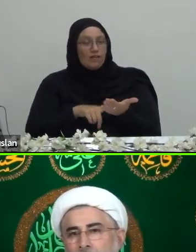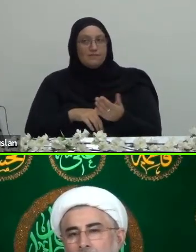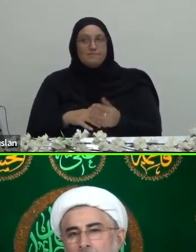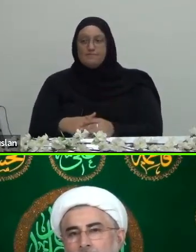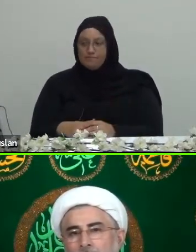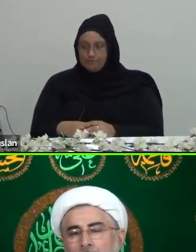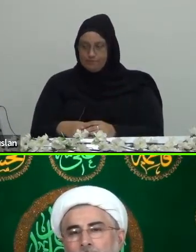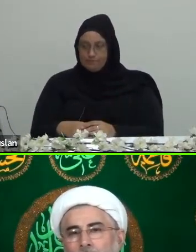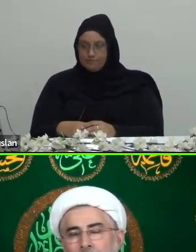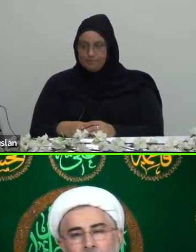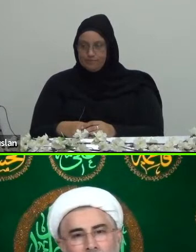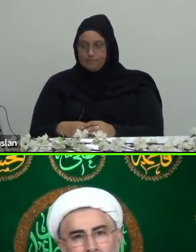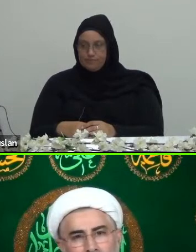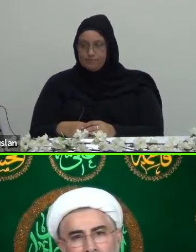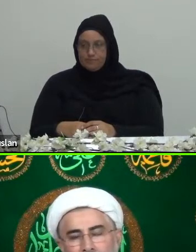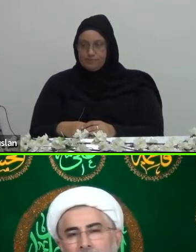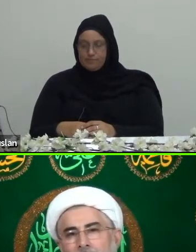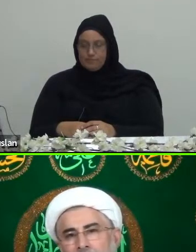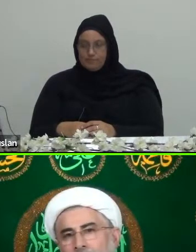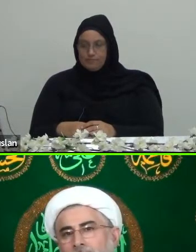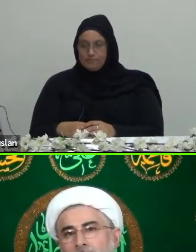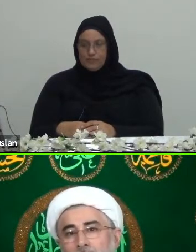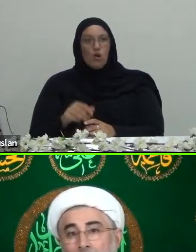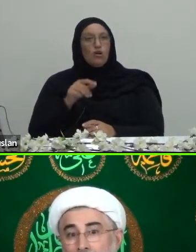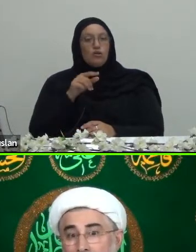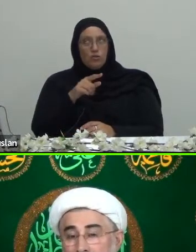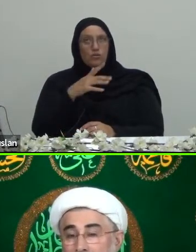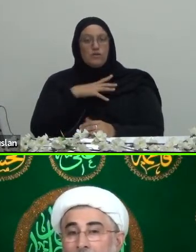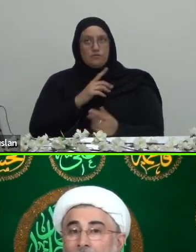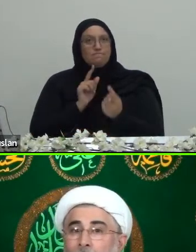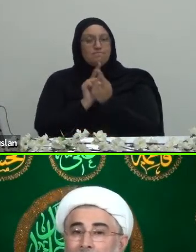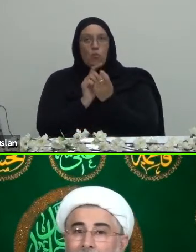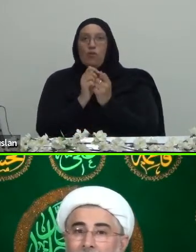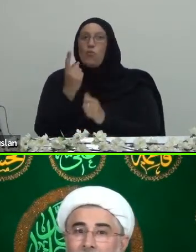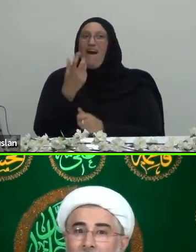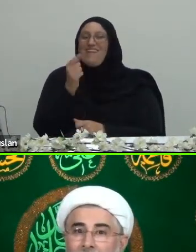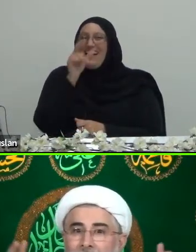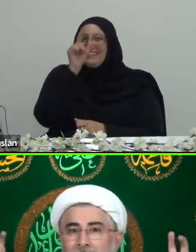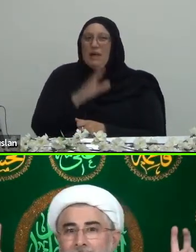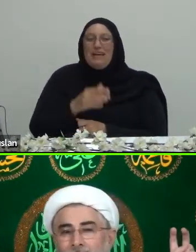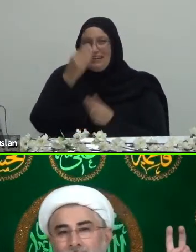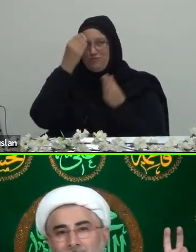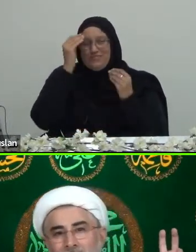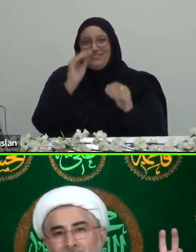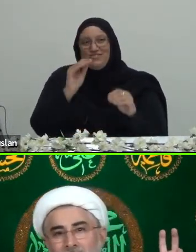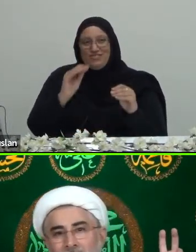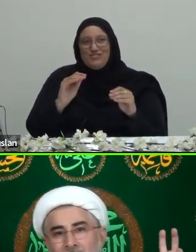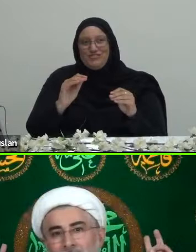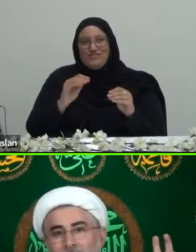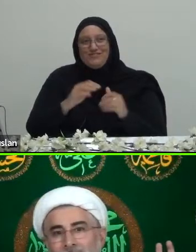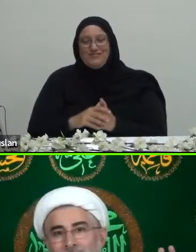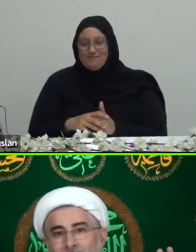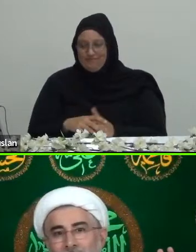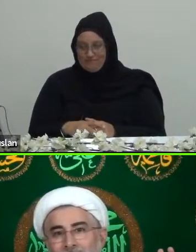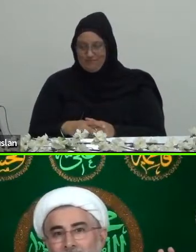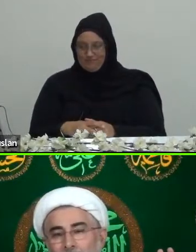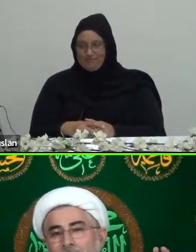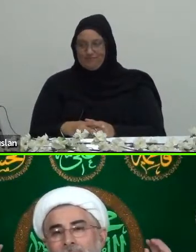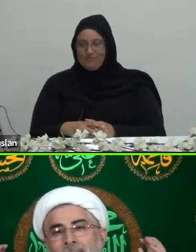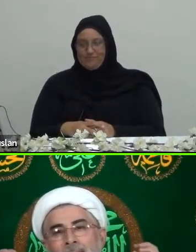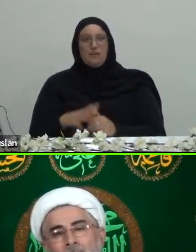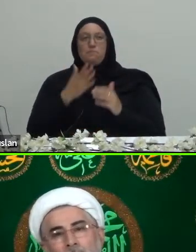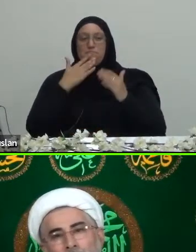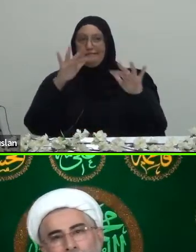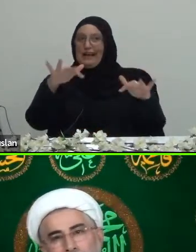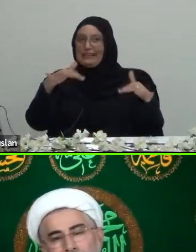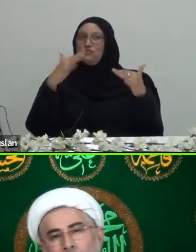Islamic education, otherwise, with all respect, definitely I suggest, please, that's again another statement I'll need to attention of